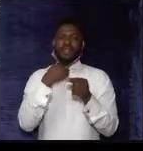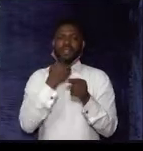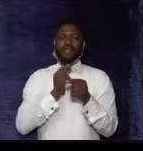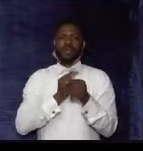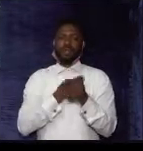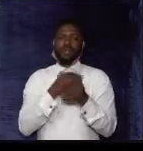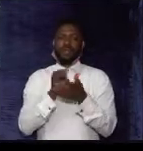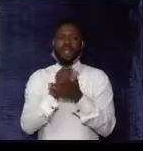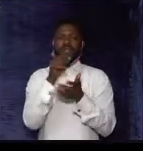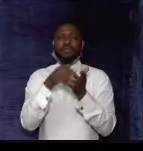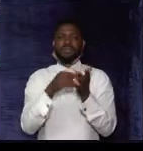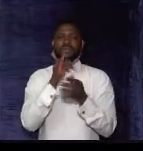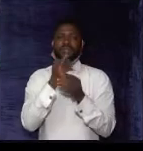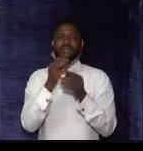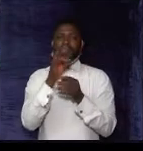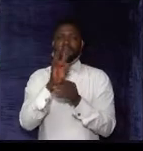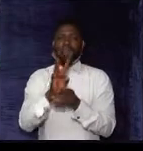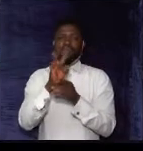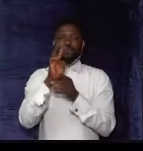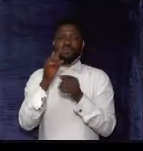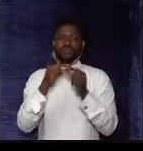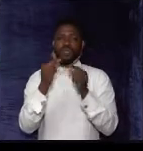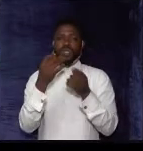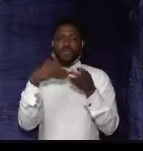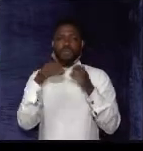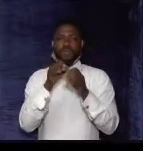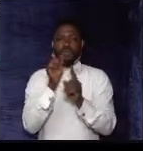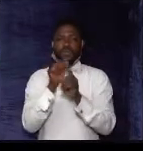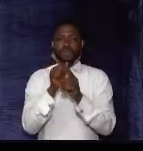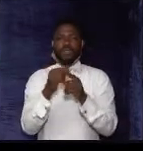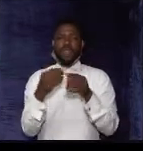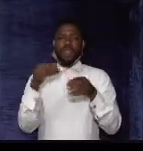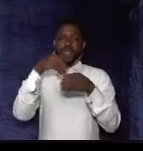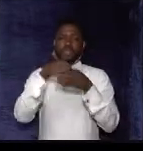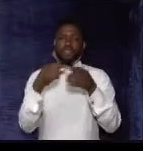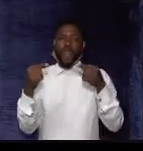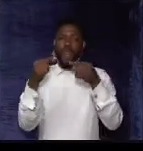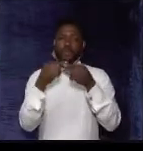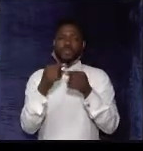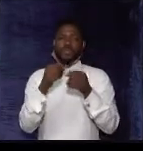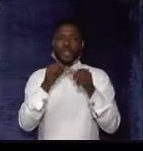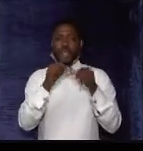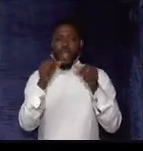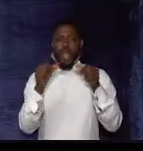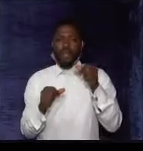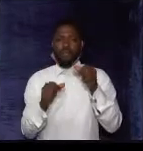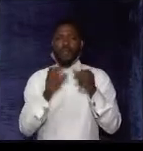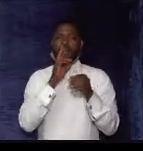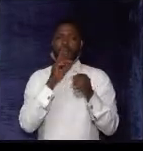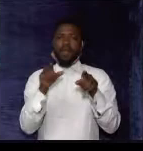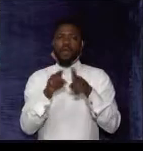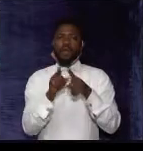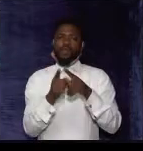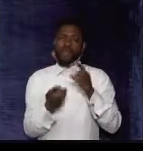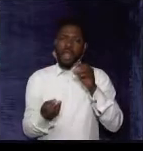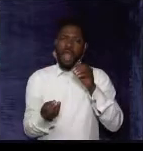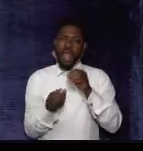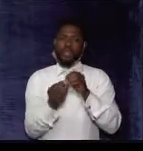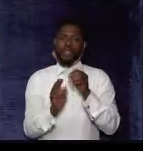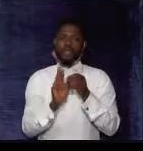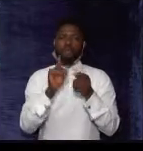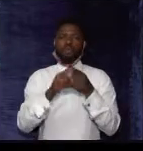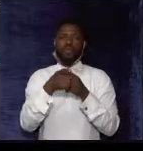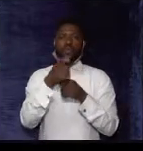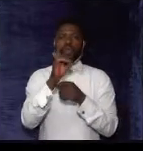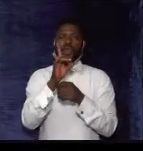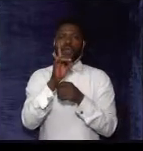telling us that this is 72 degrees. Important point that we have learned here. Interior opposite angles are always adding